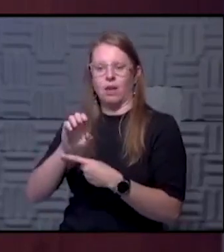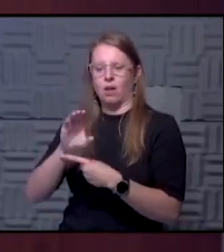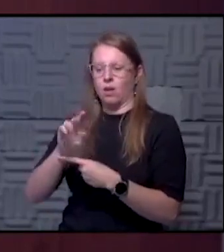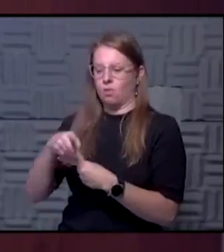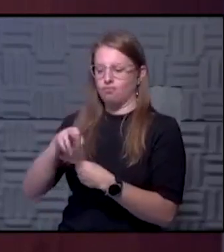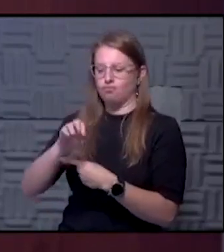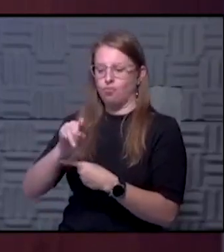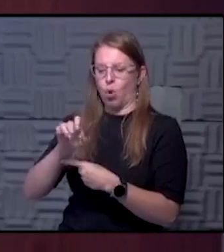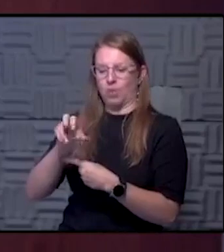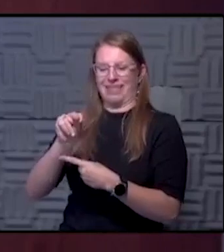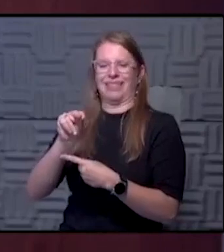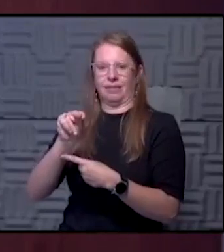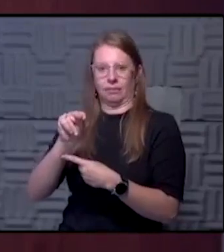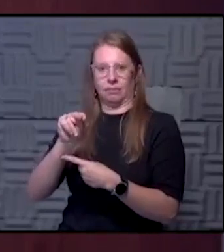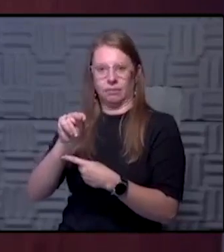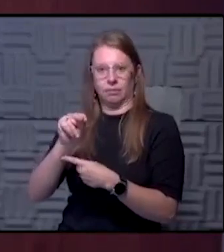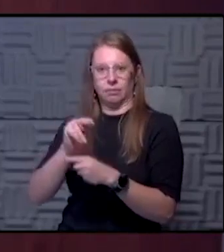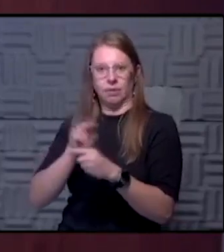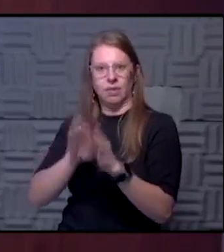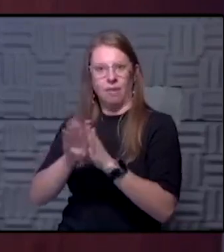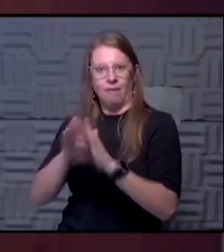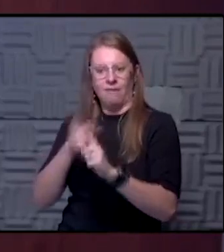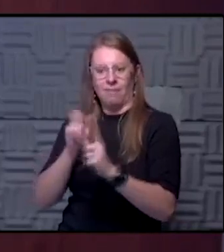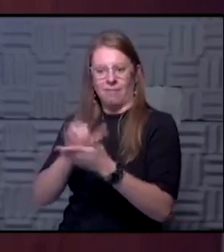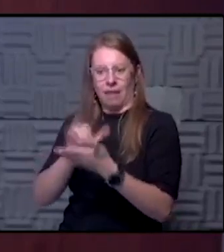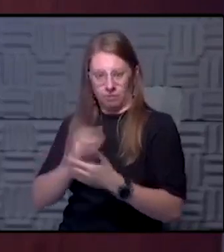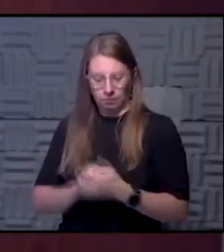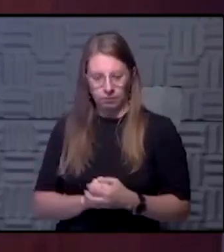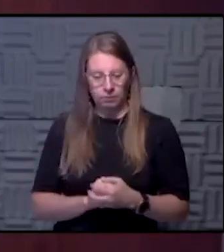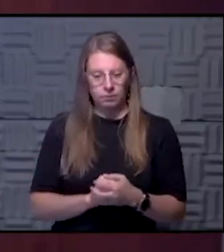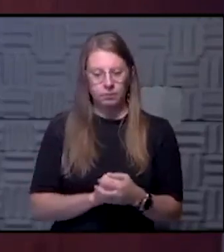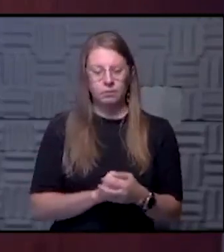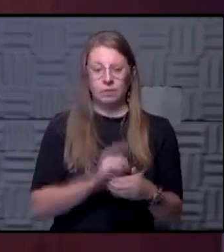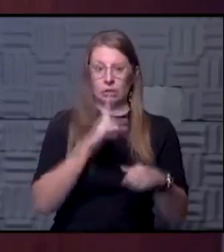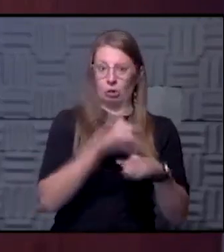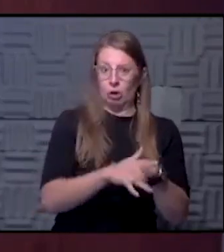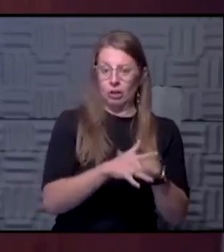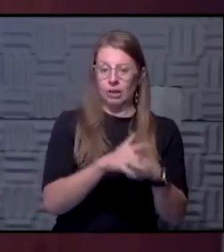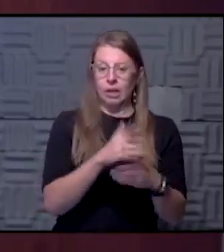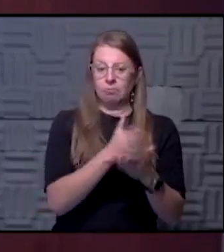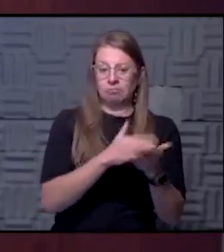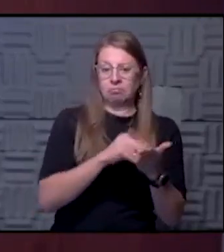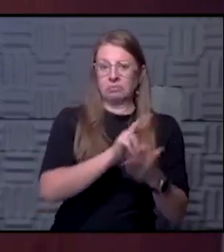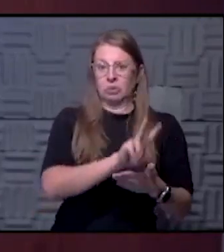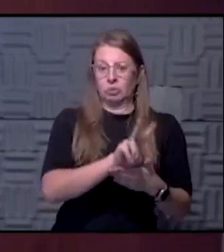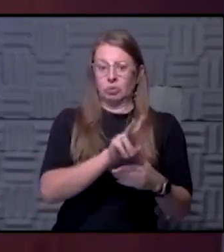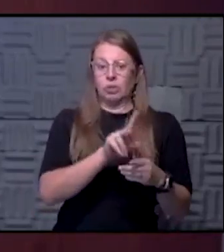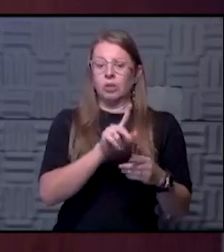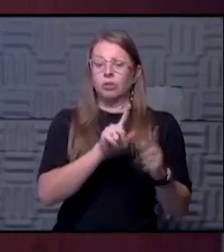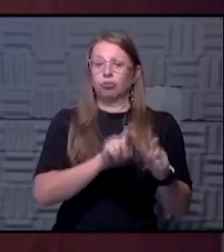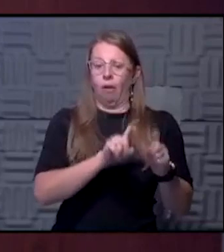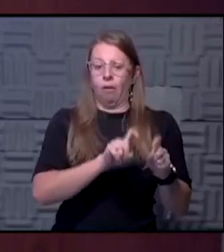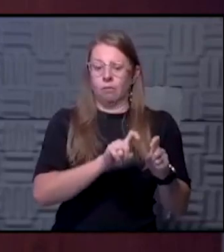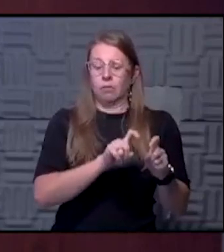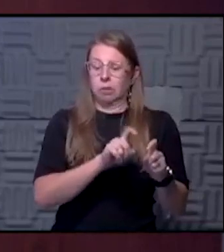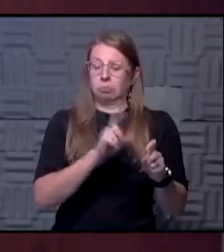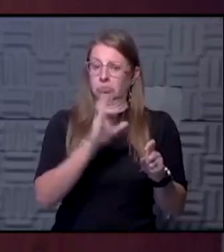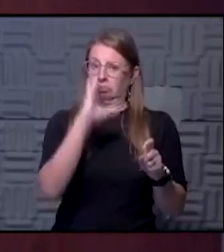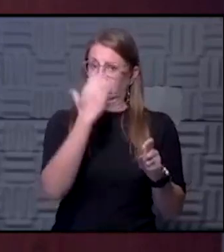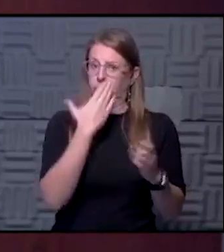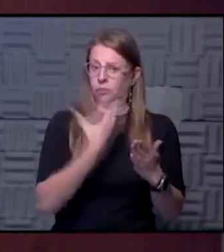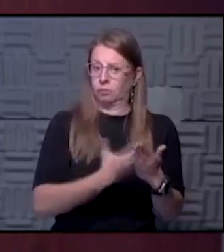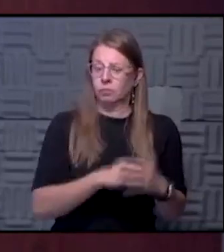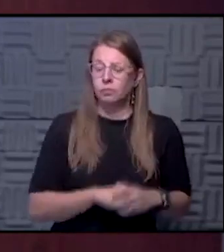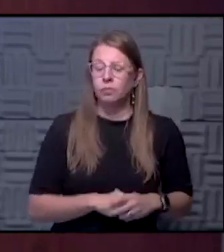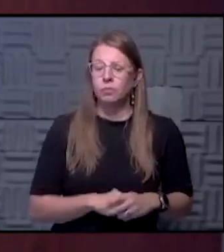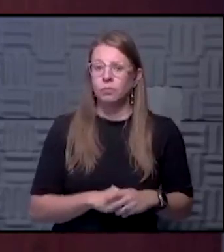antibody is made to. And so the early phase 2 trials look very promising. Certainly the reason